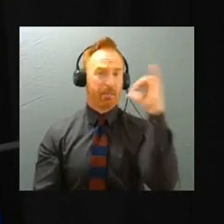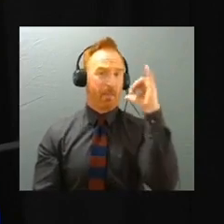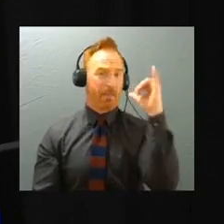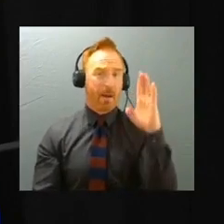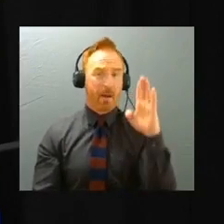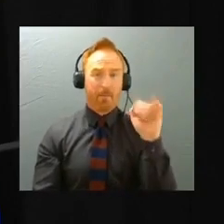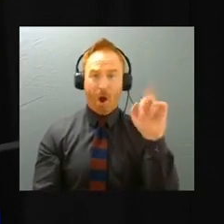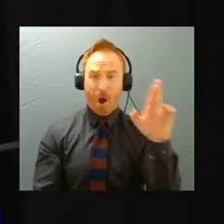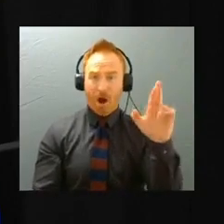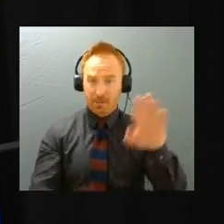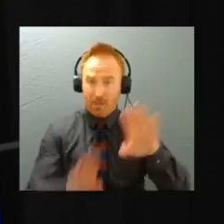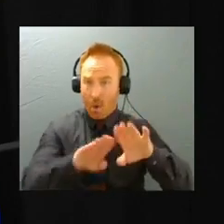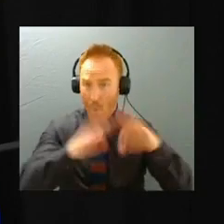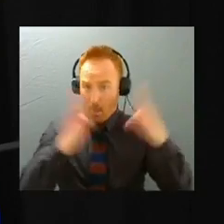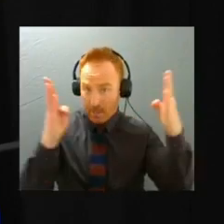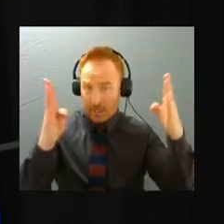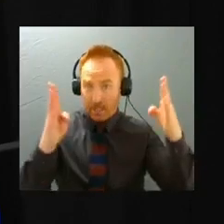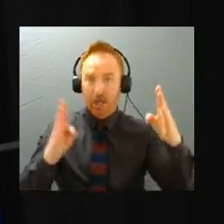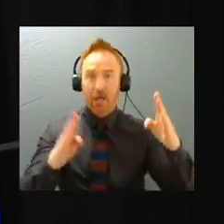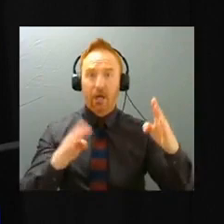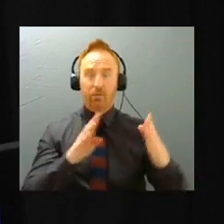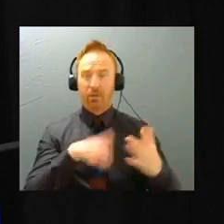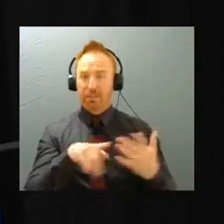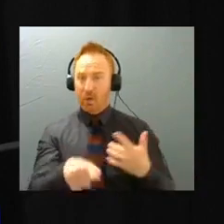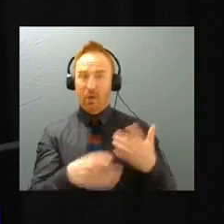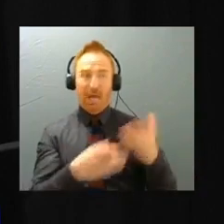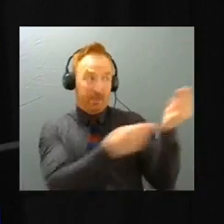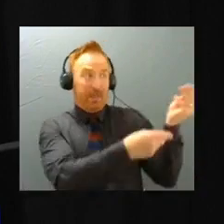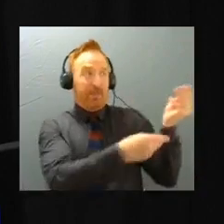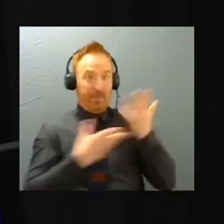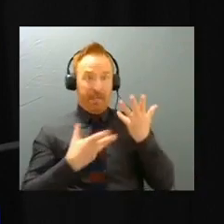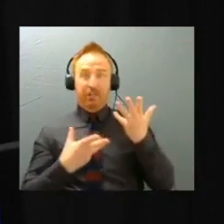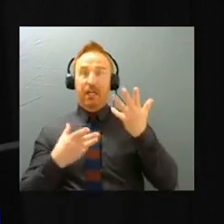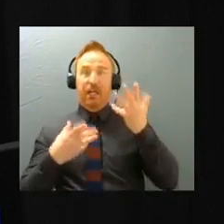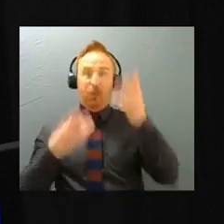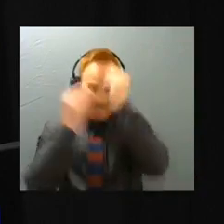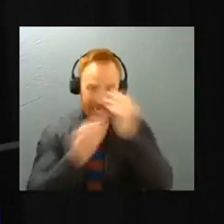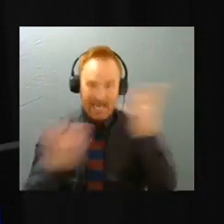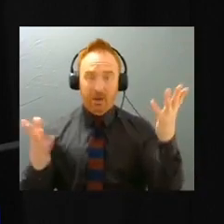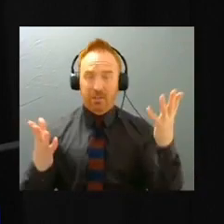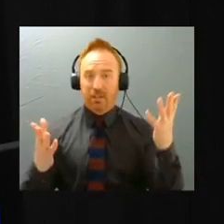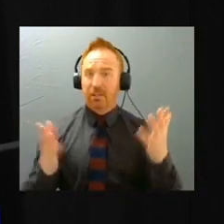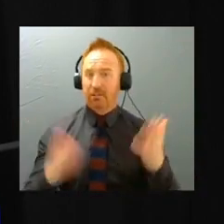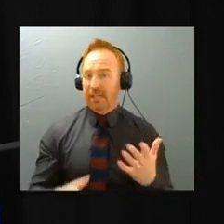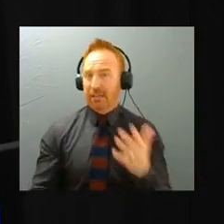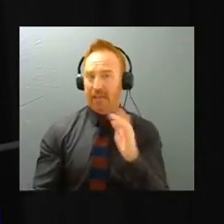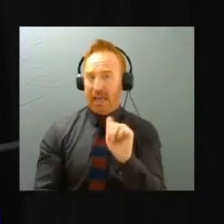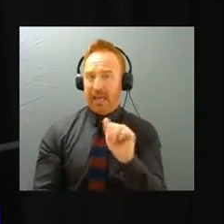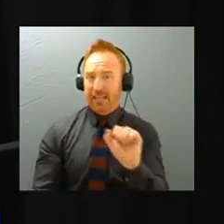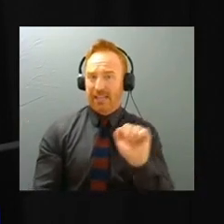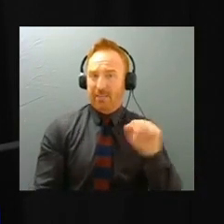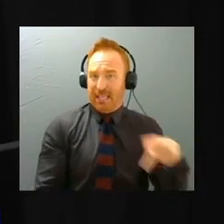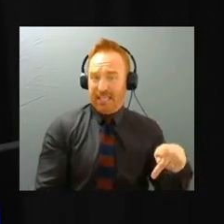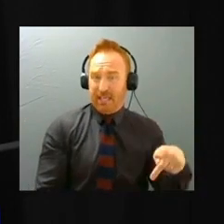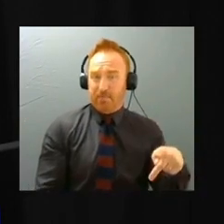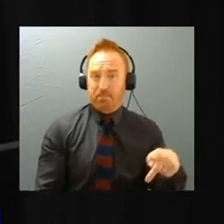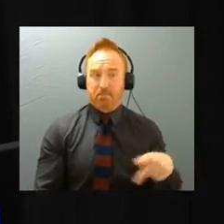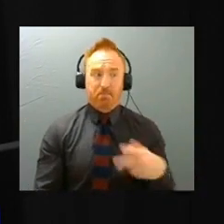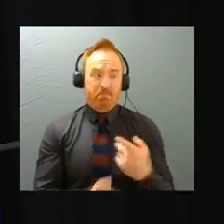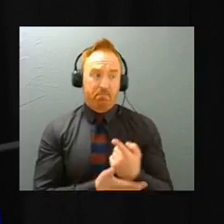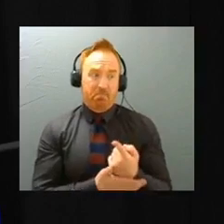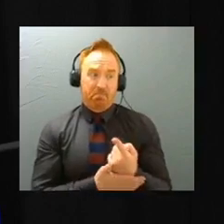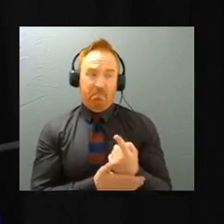as we get the information, we're getting it out as quickly as we possibly can. So, in 7 days since our